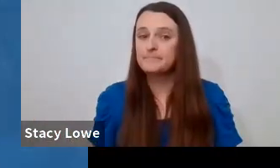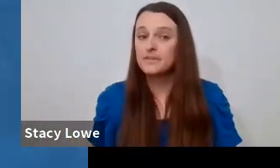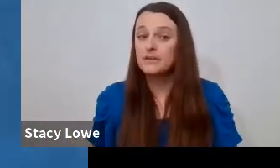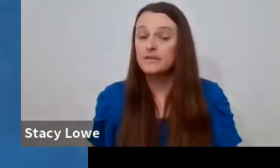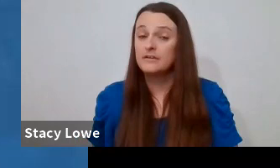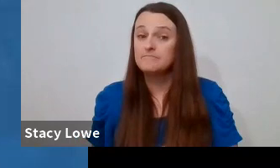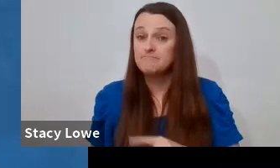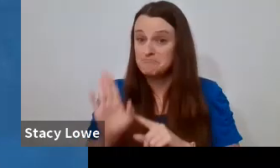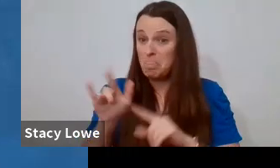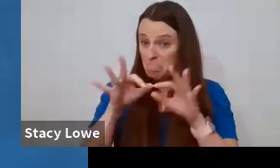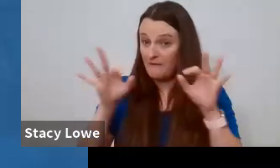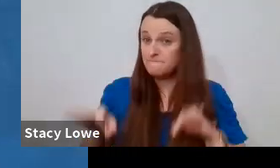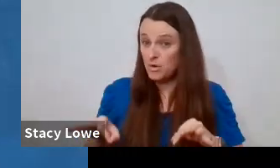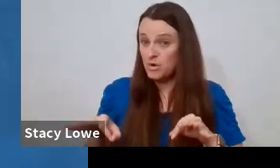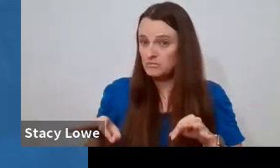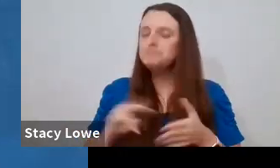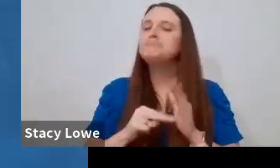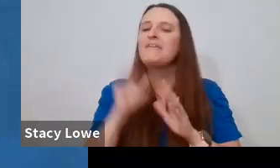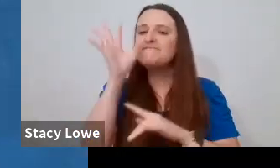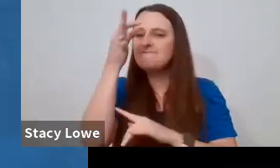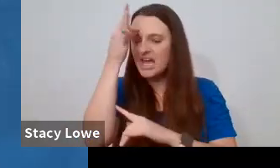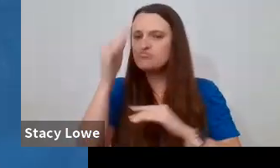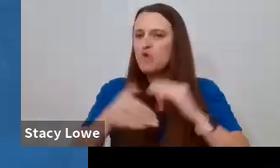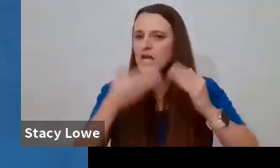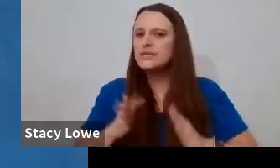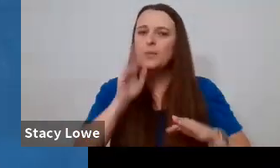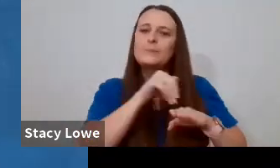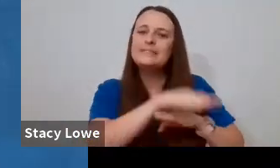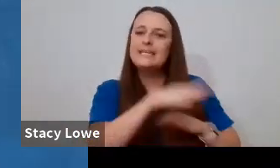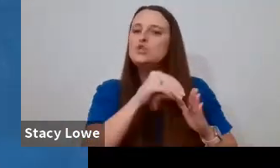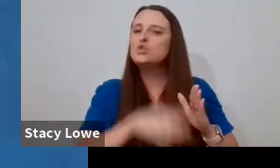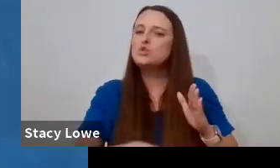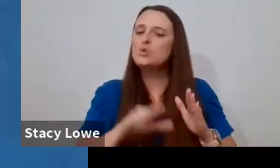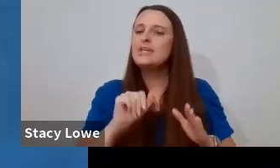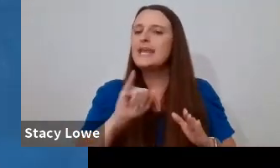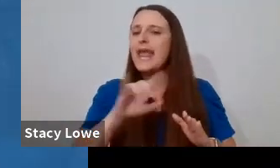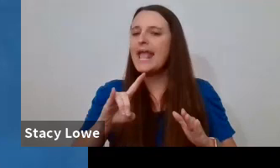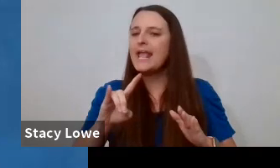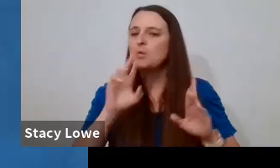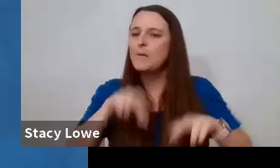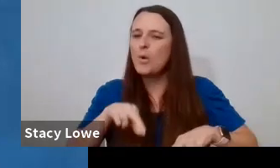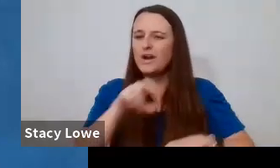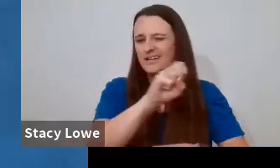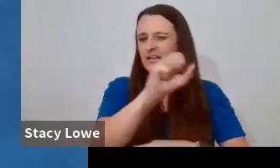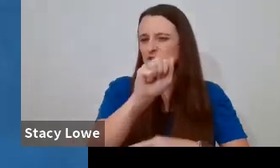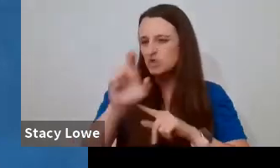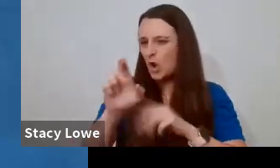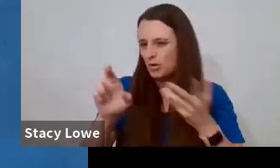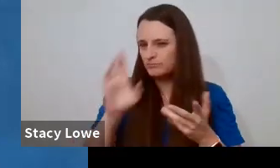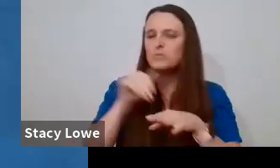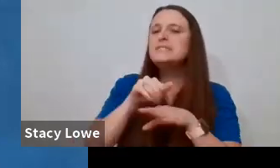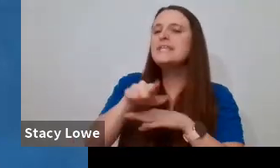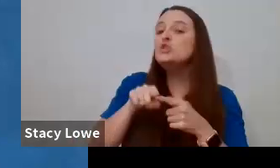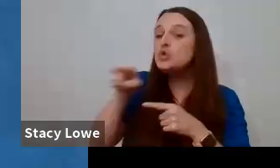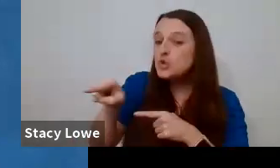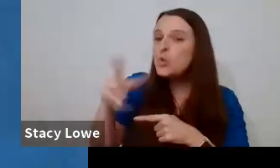cause the federal processor to send a student aid report, or SAR, to you and all